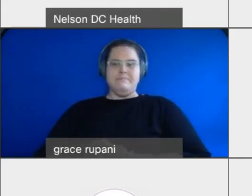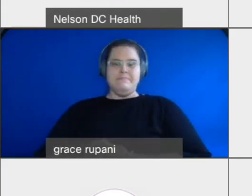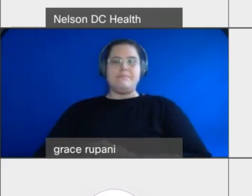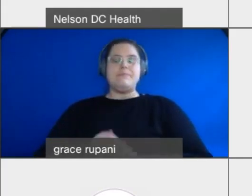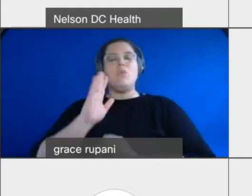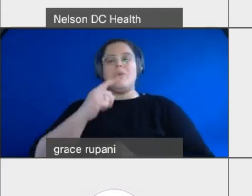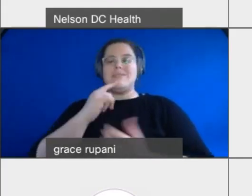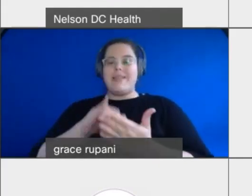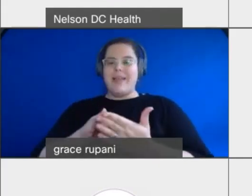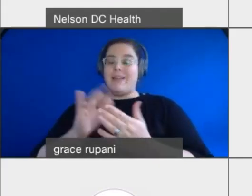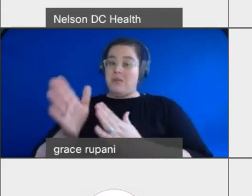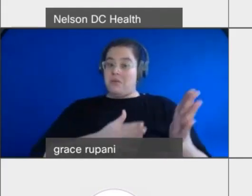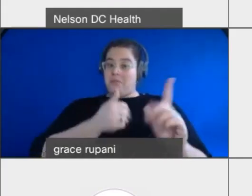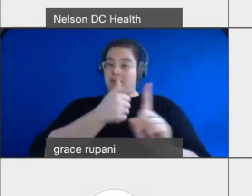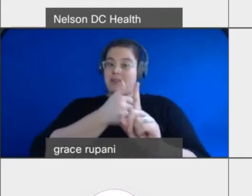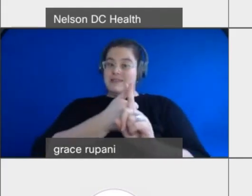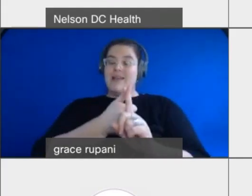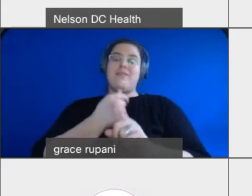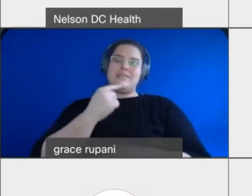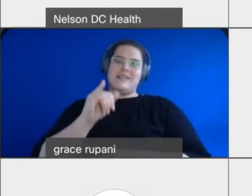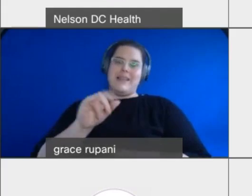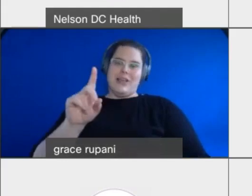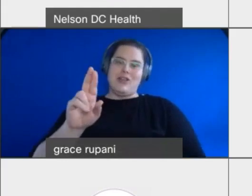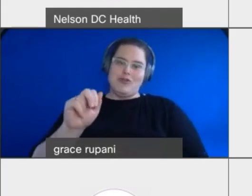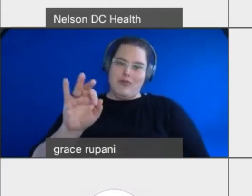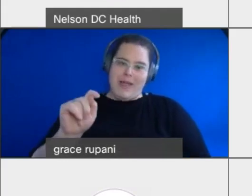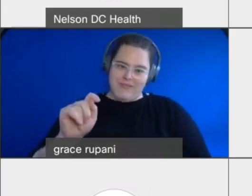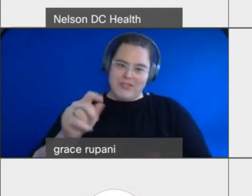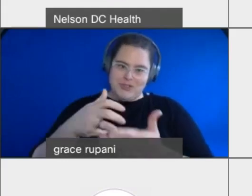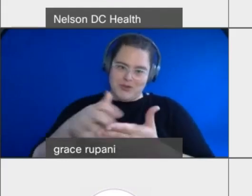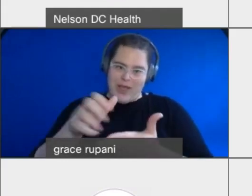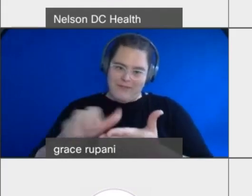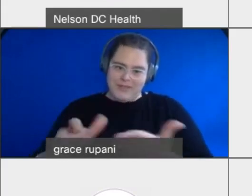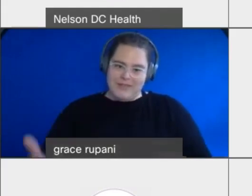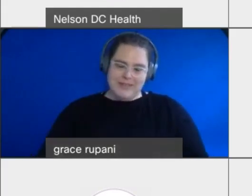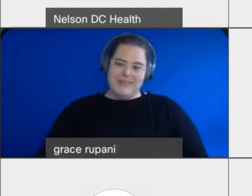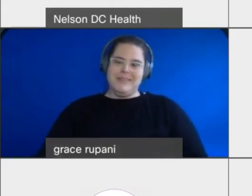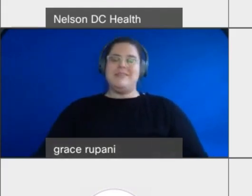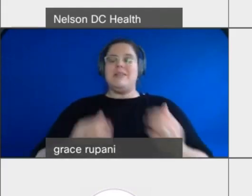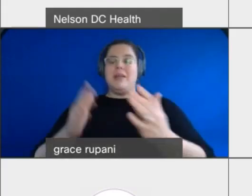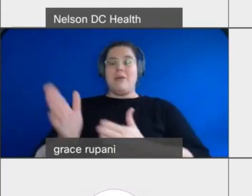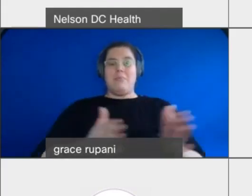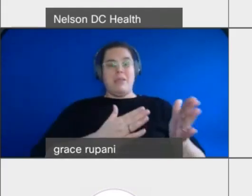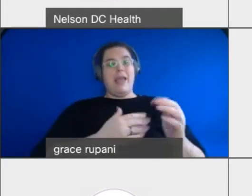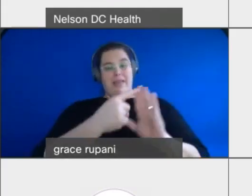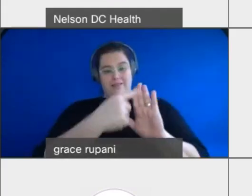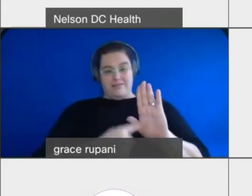draft, and the plan, while the written plan on the site may or may not change, the